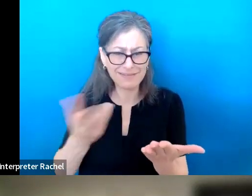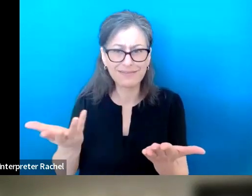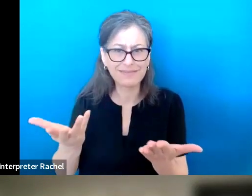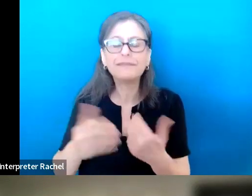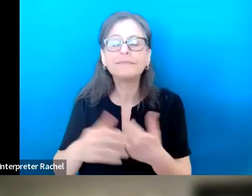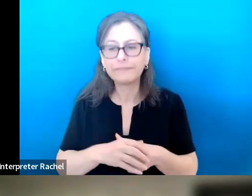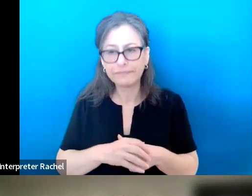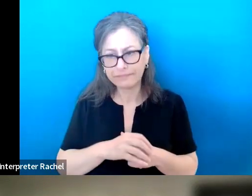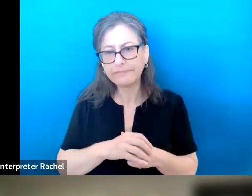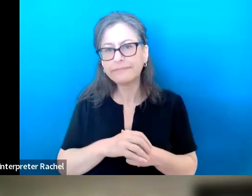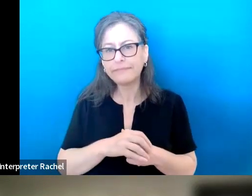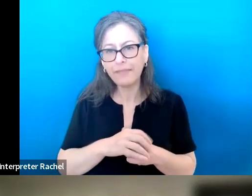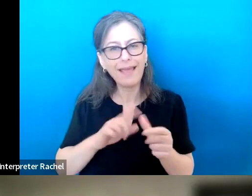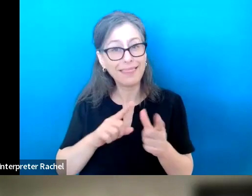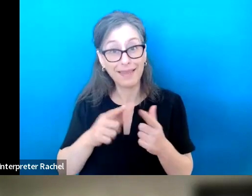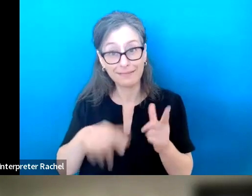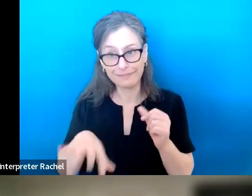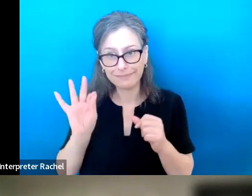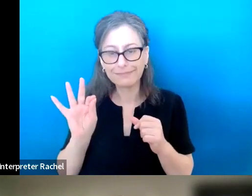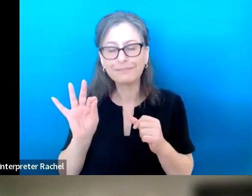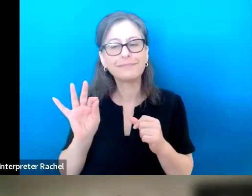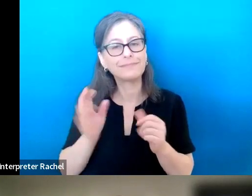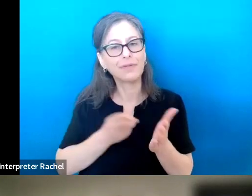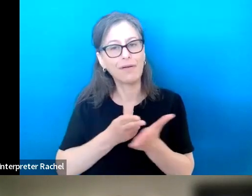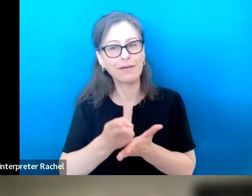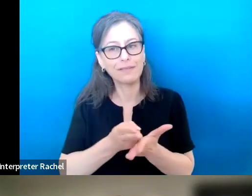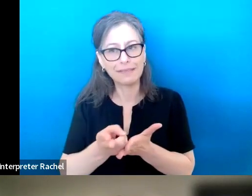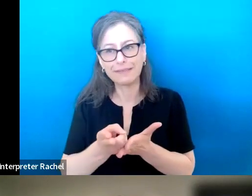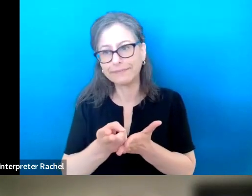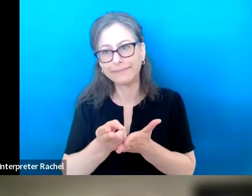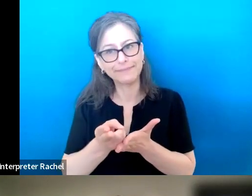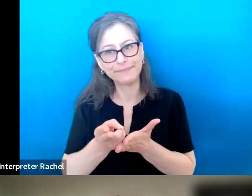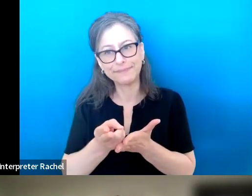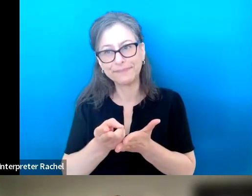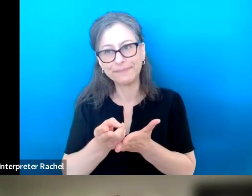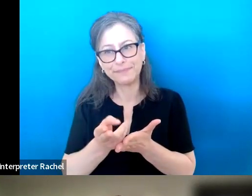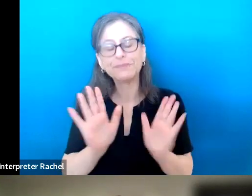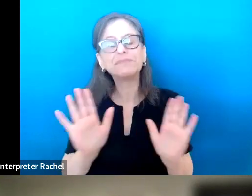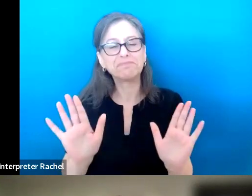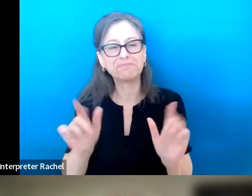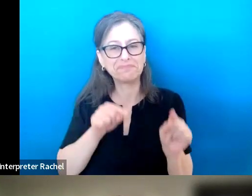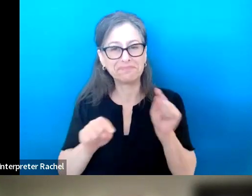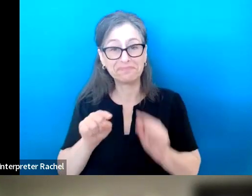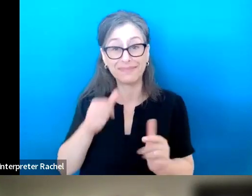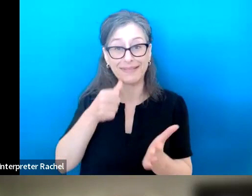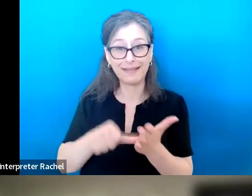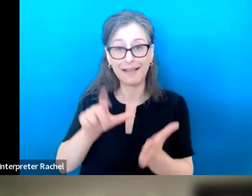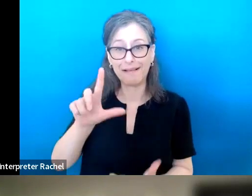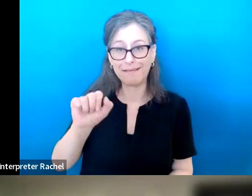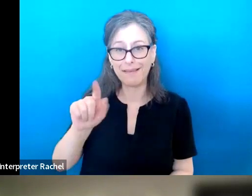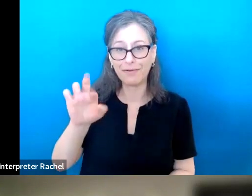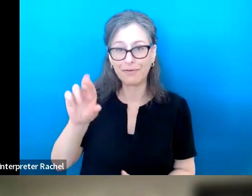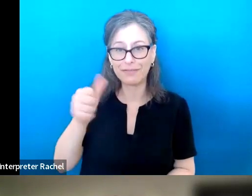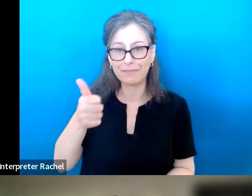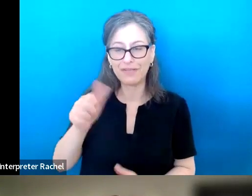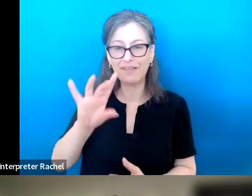And then I discovered that, honestly, well, let's start with the letters themselves.